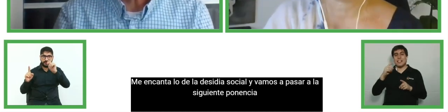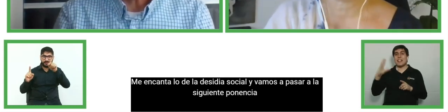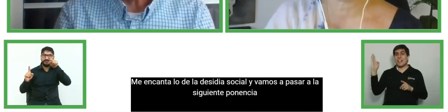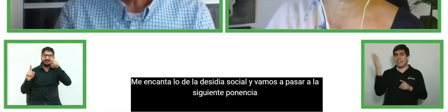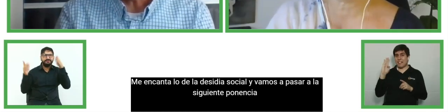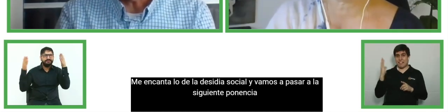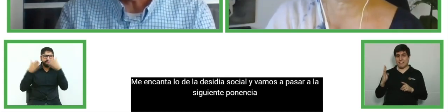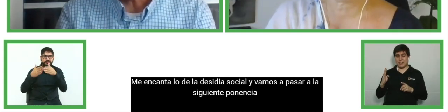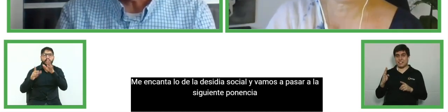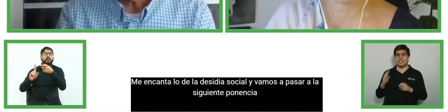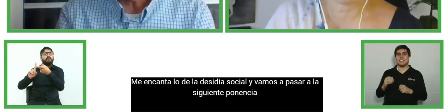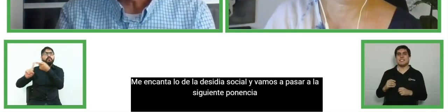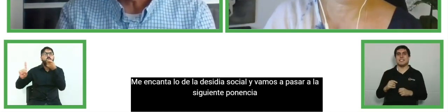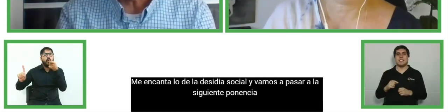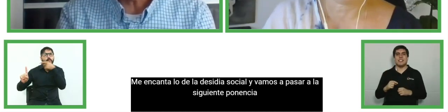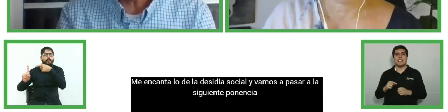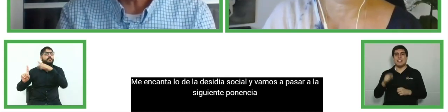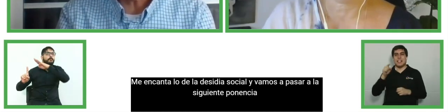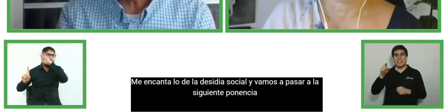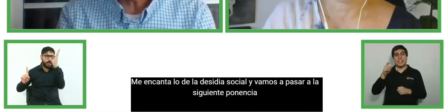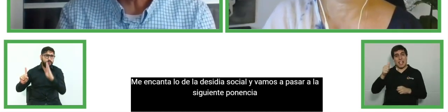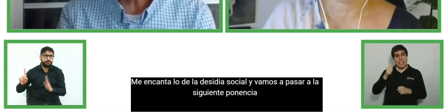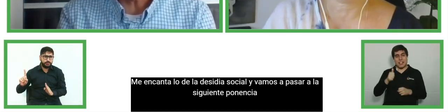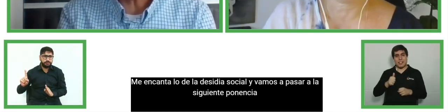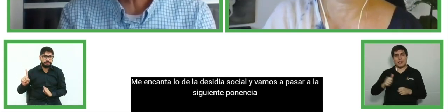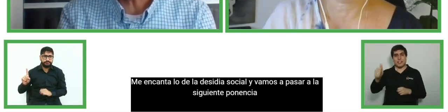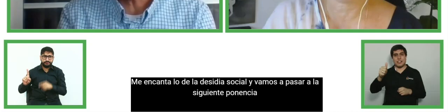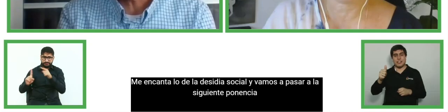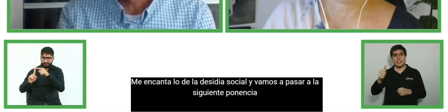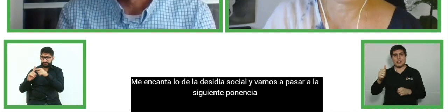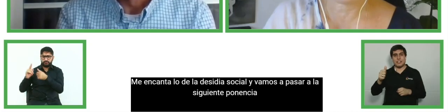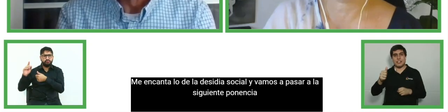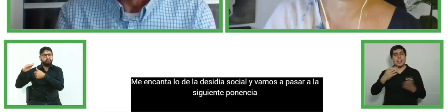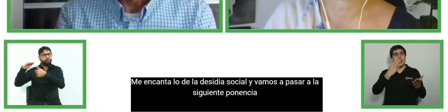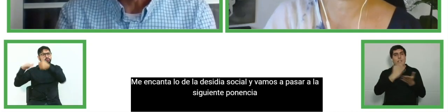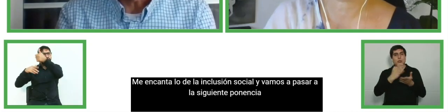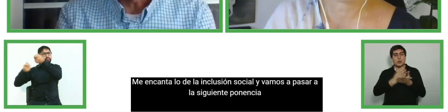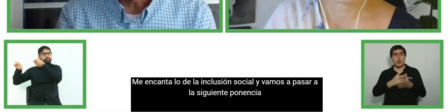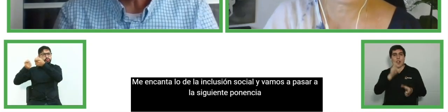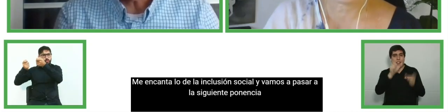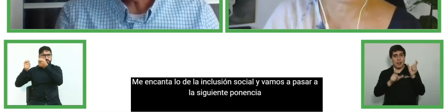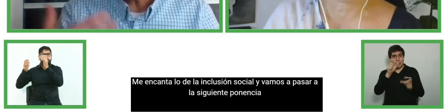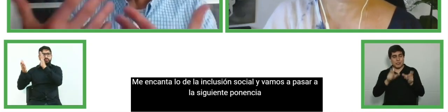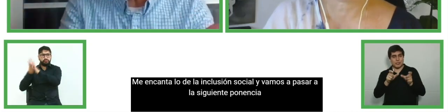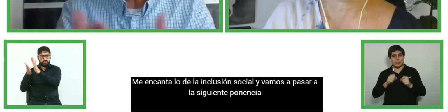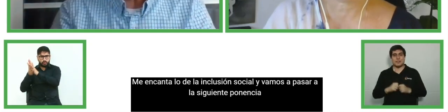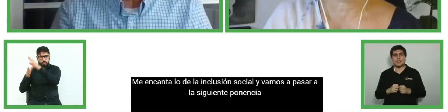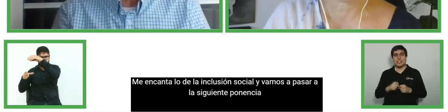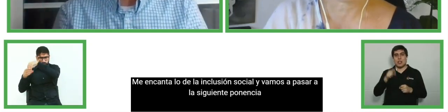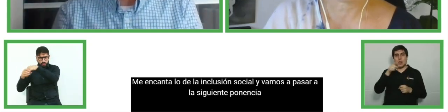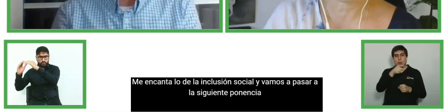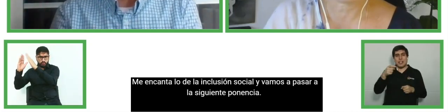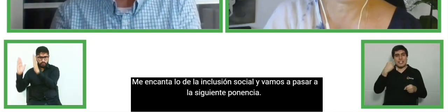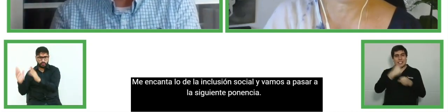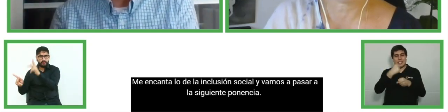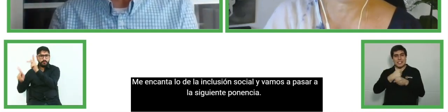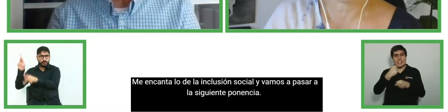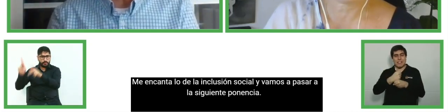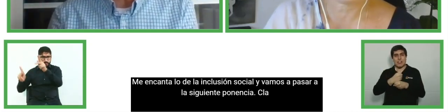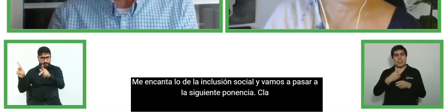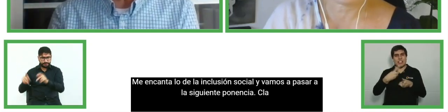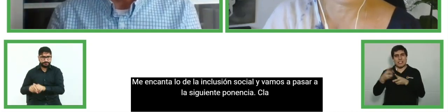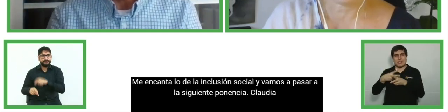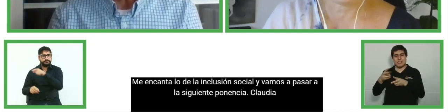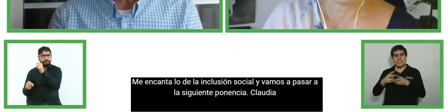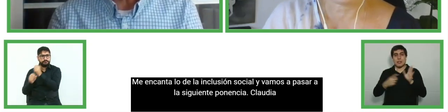leading Escola da Gente, because the work you're doing, please, to promote accessibility